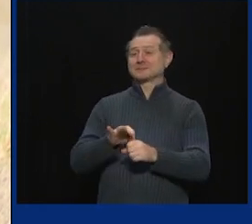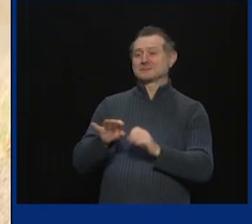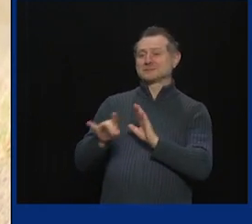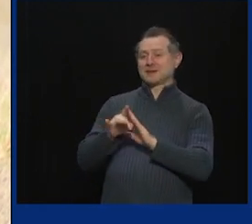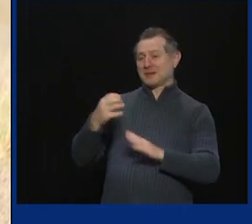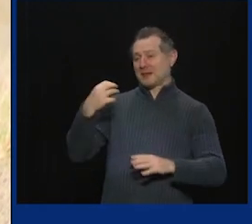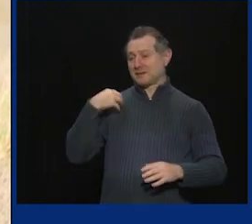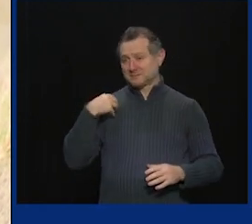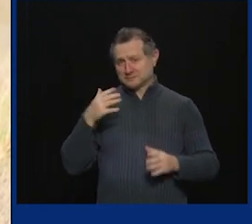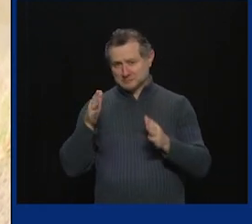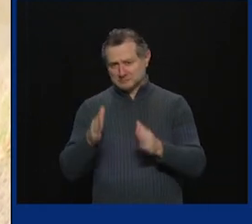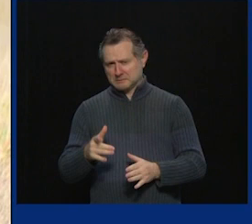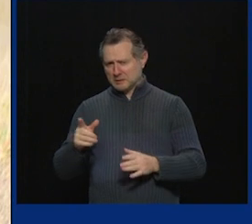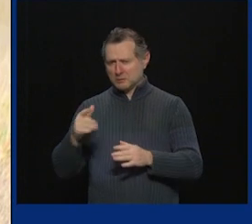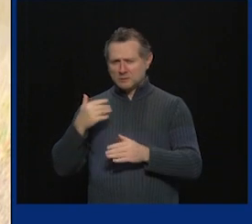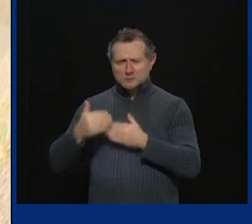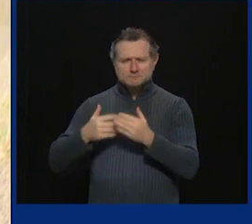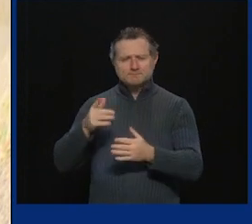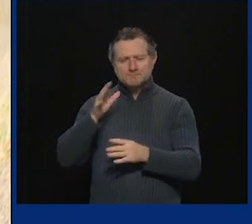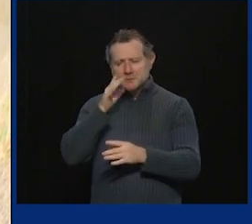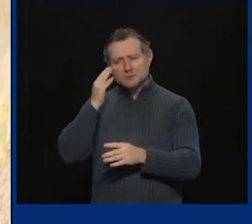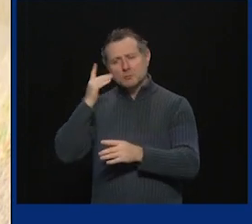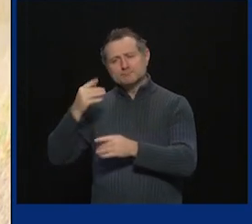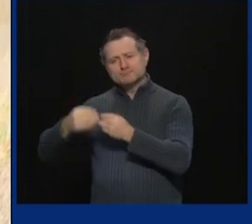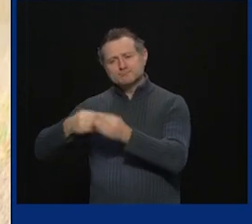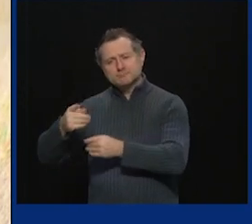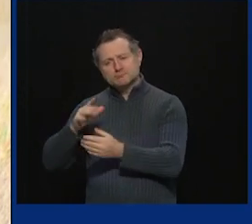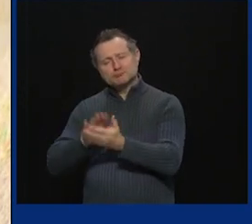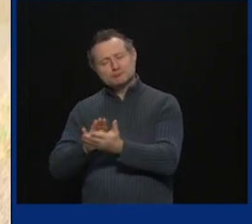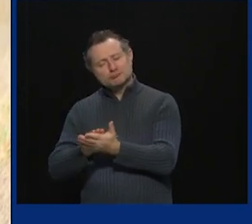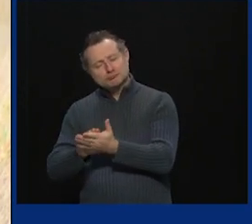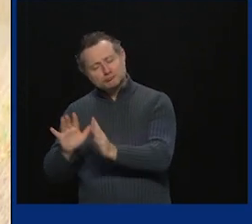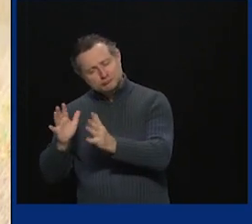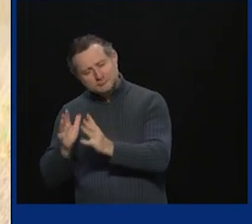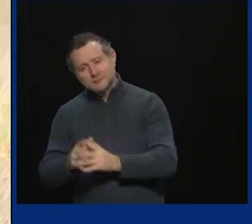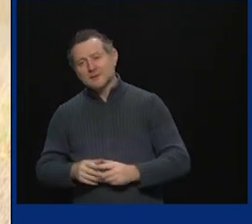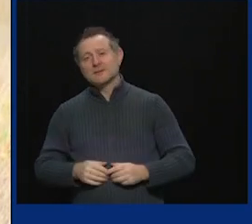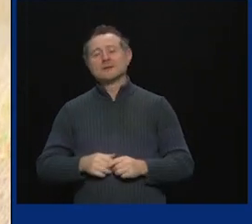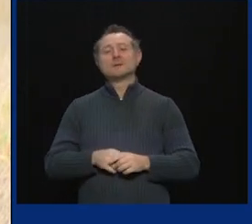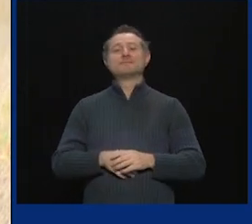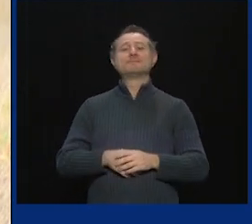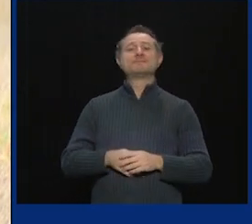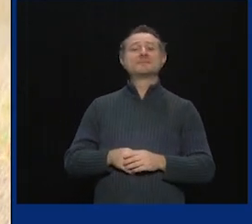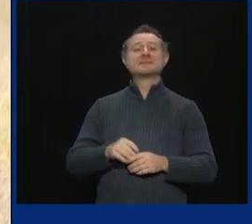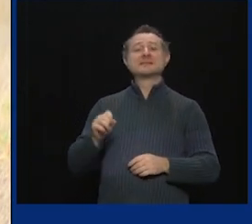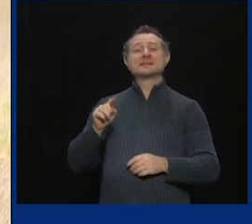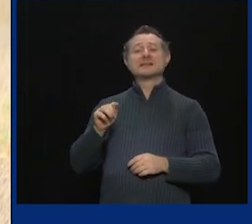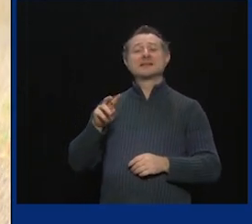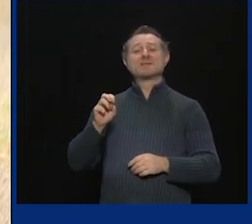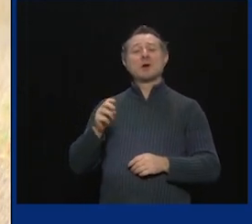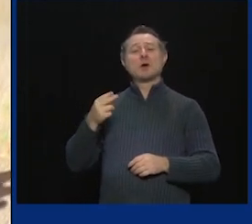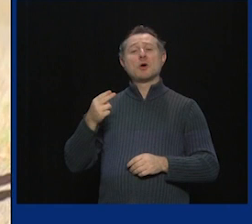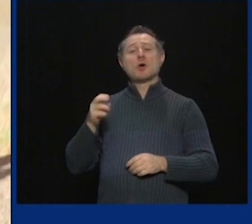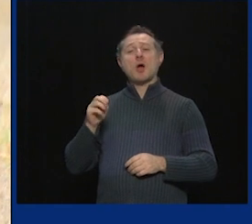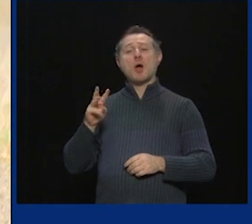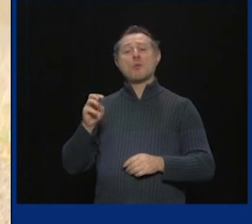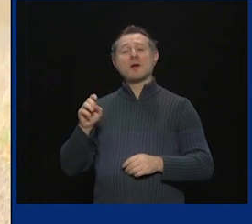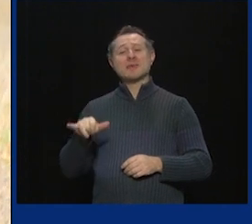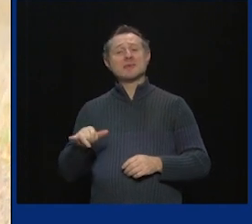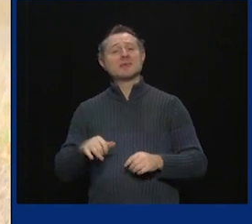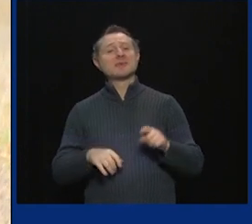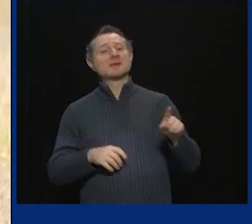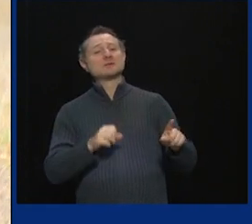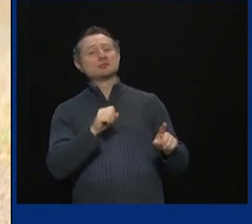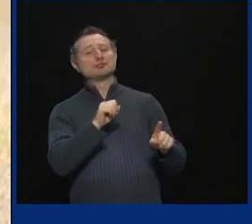mom the credits from here. Assembly member Steve Hawley and Shelley Stein. We've had so many meetings over the years. Literally just less than a year ago, we